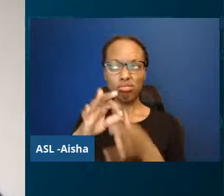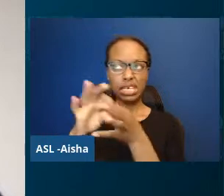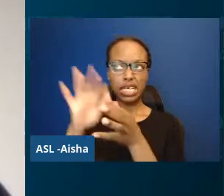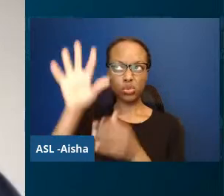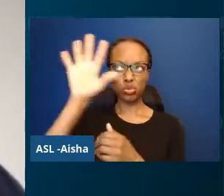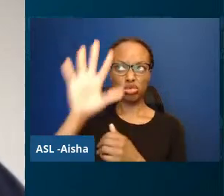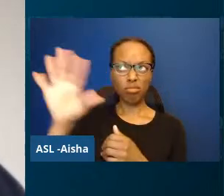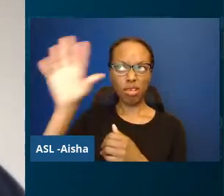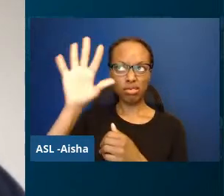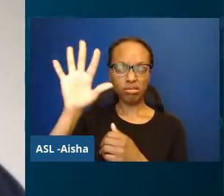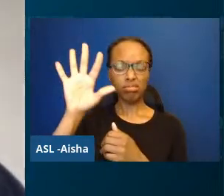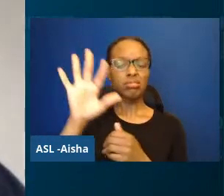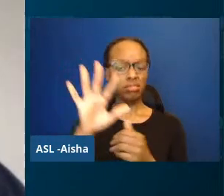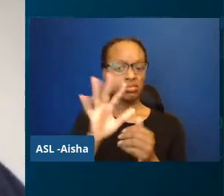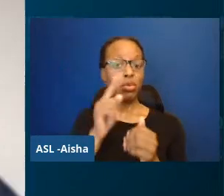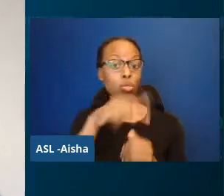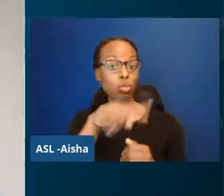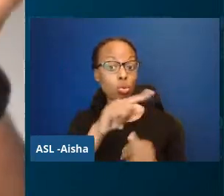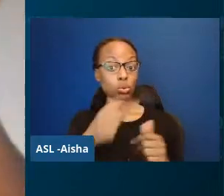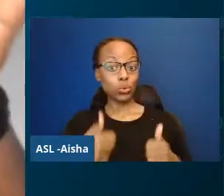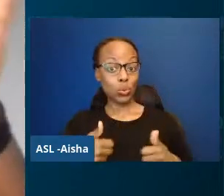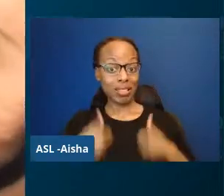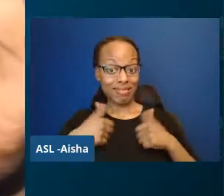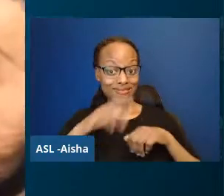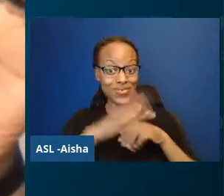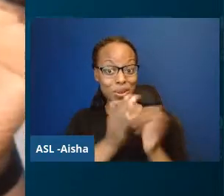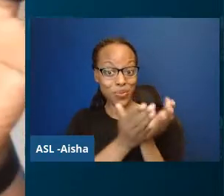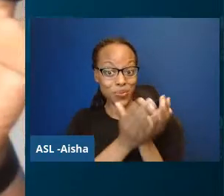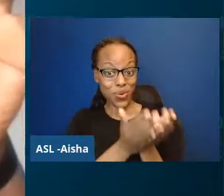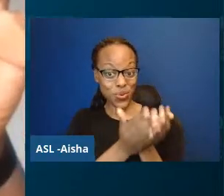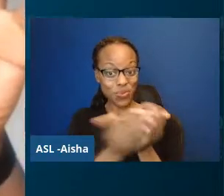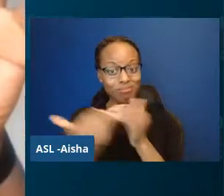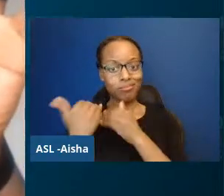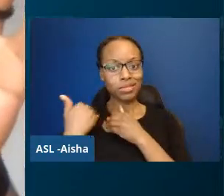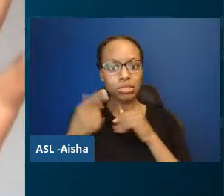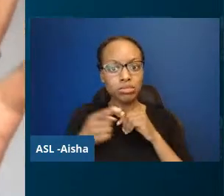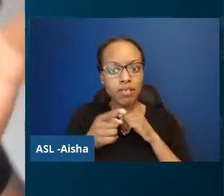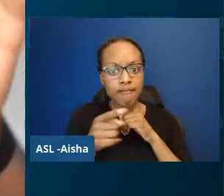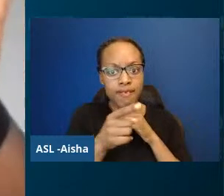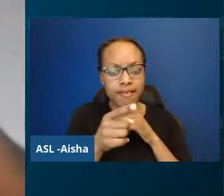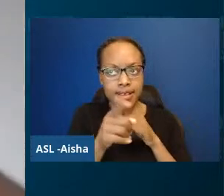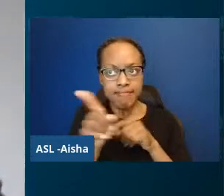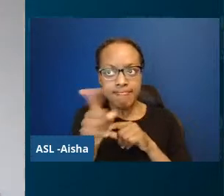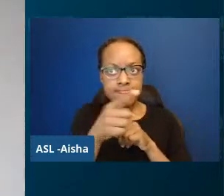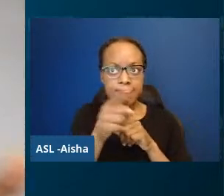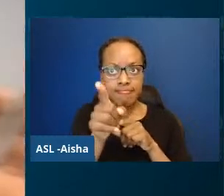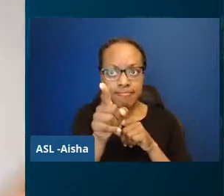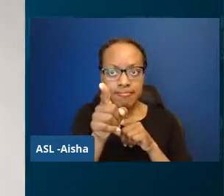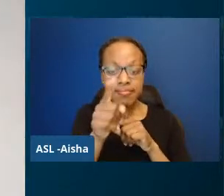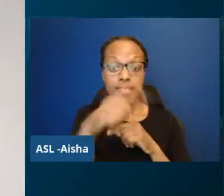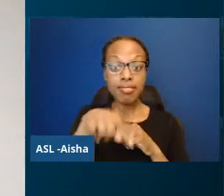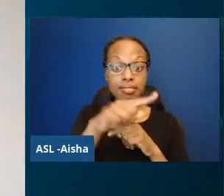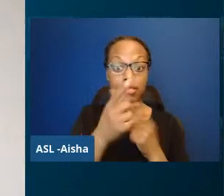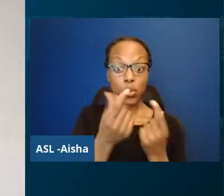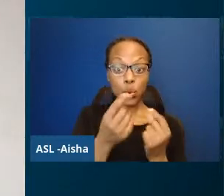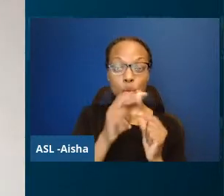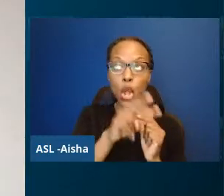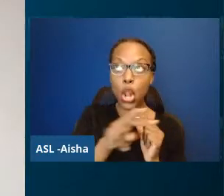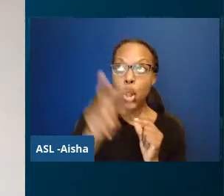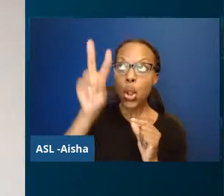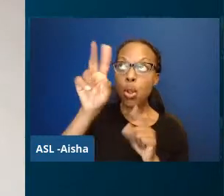navigators a long time ago also had, was looking up at the stars to be able to tell us where we are in the world,